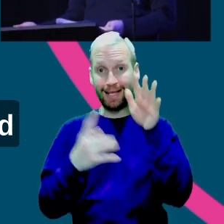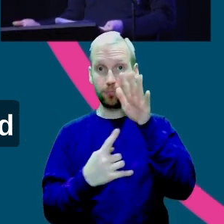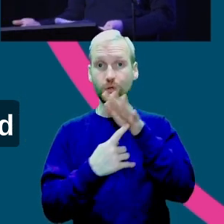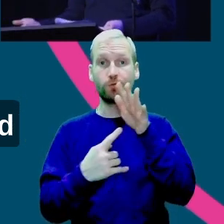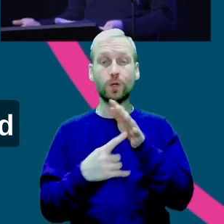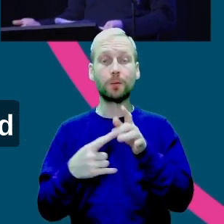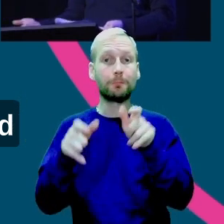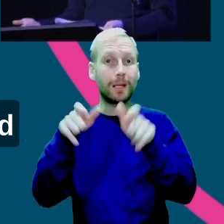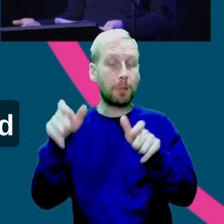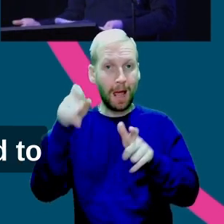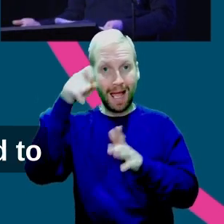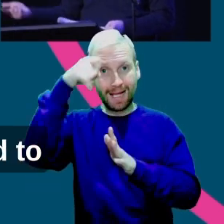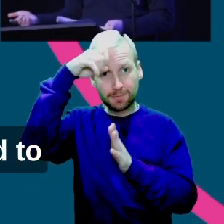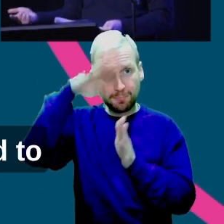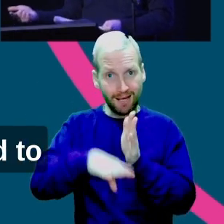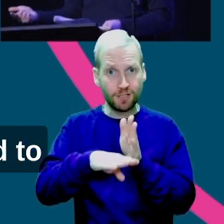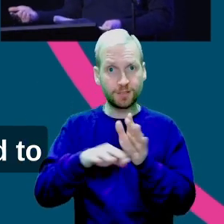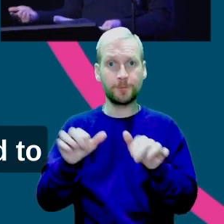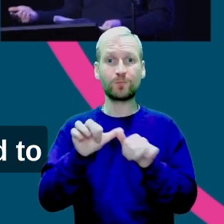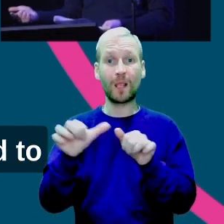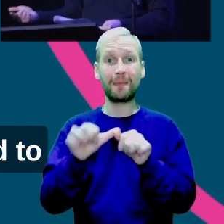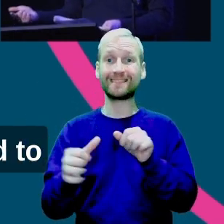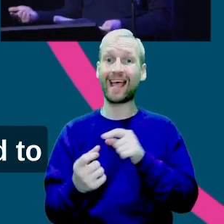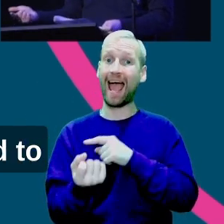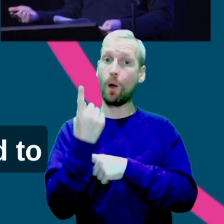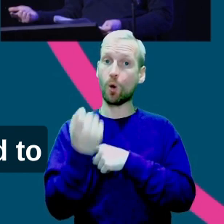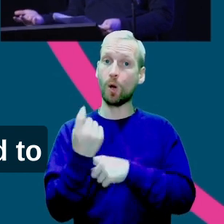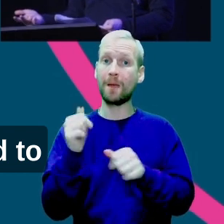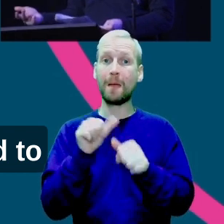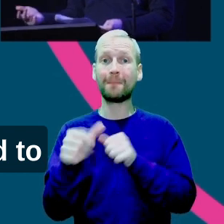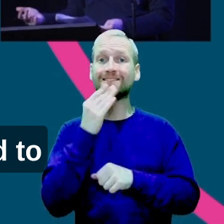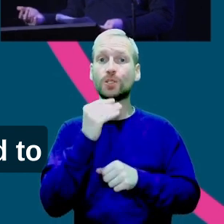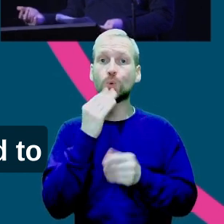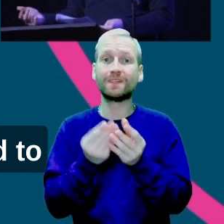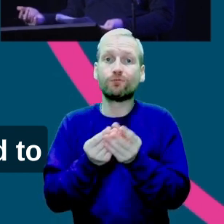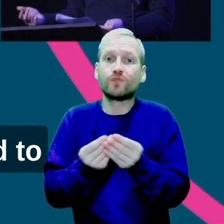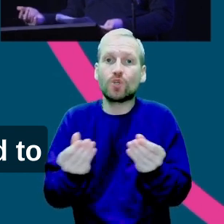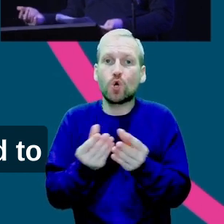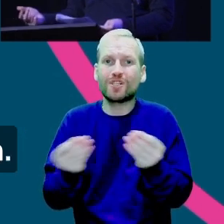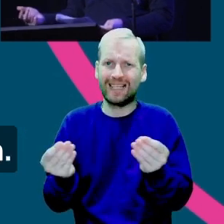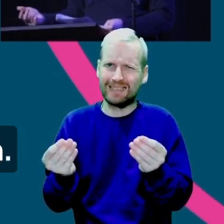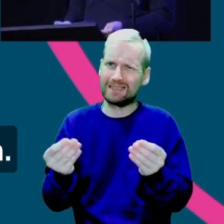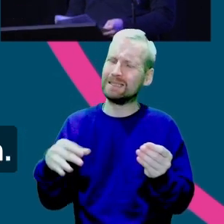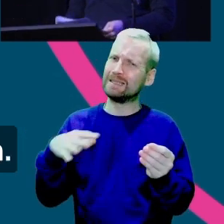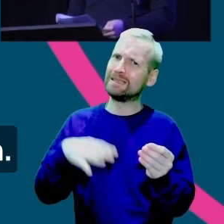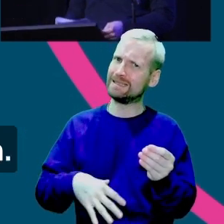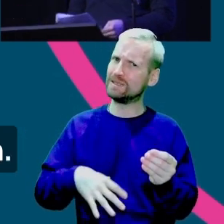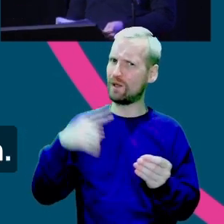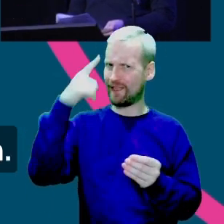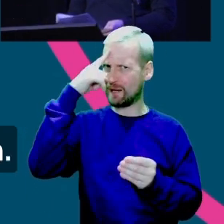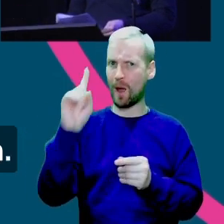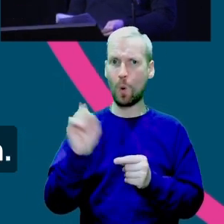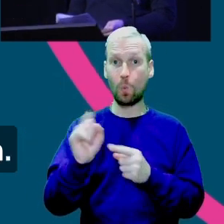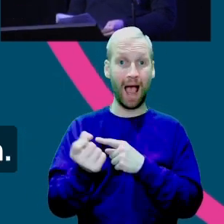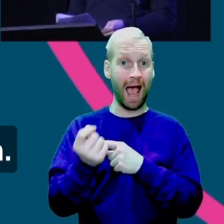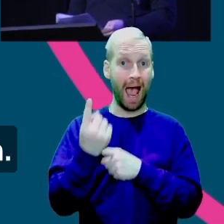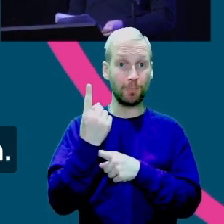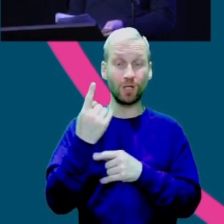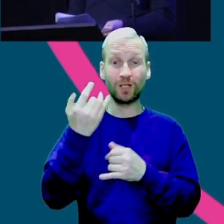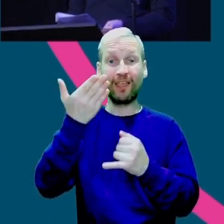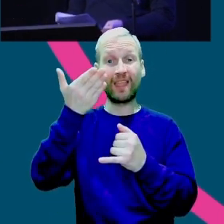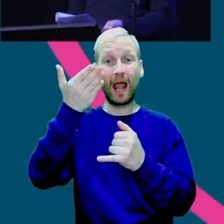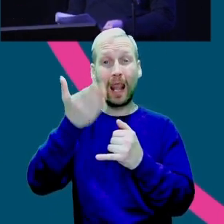people's experiences, better outcomes, better use of resources, we need to think about what's happening in that last